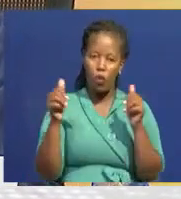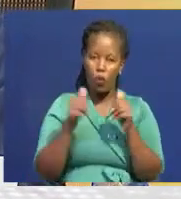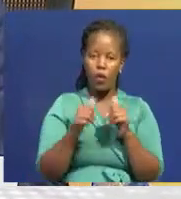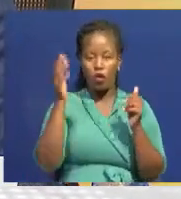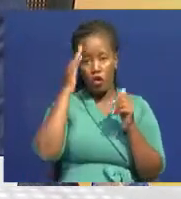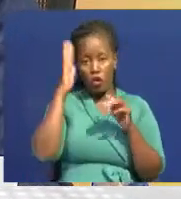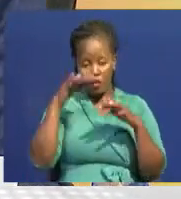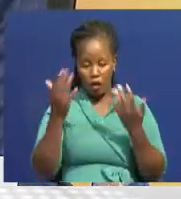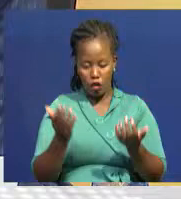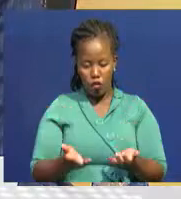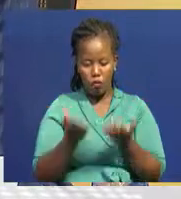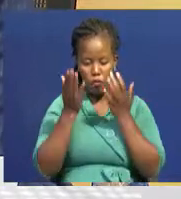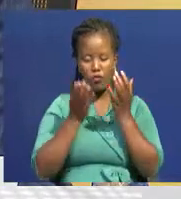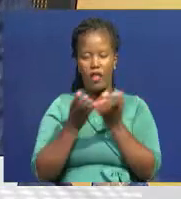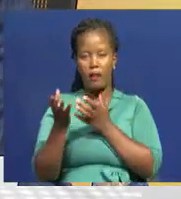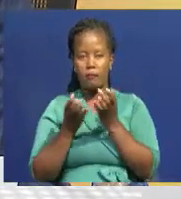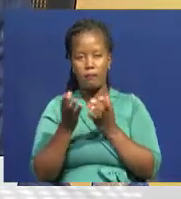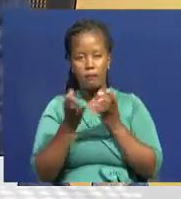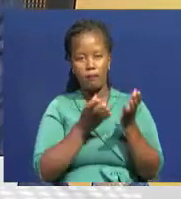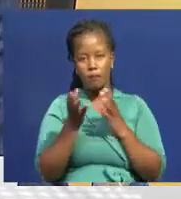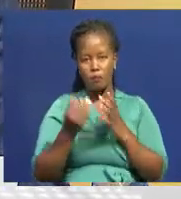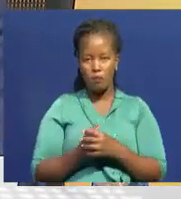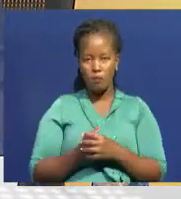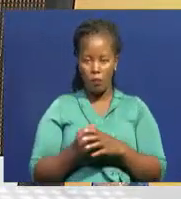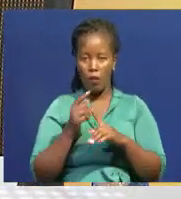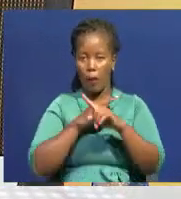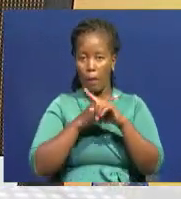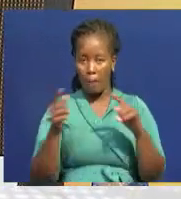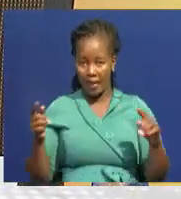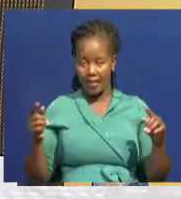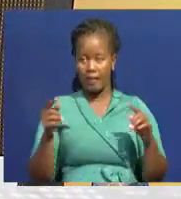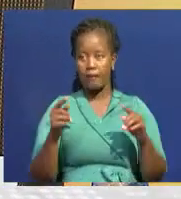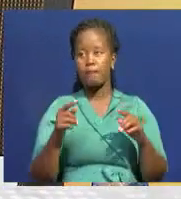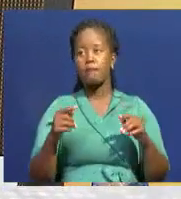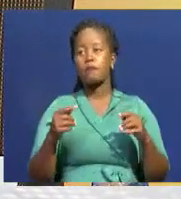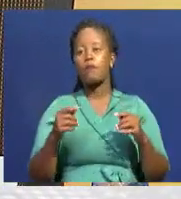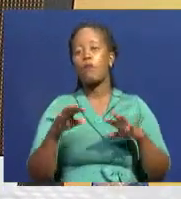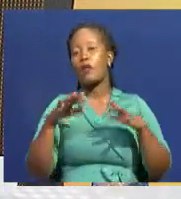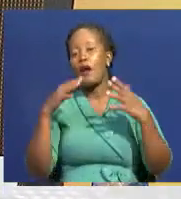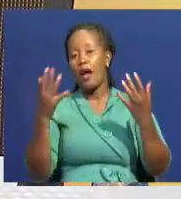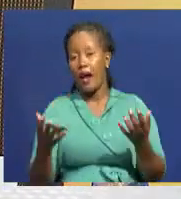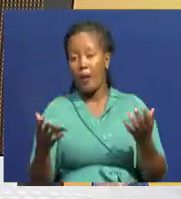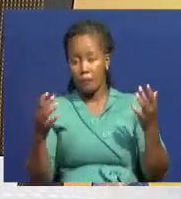business itself. But I wanted to also remind you that how then do we get